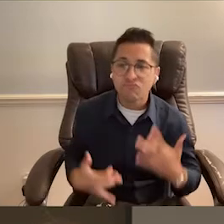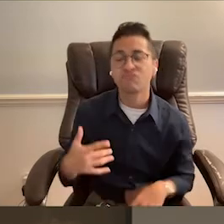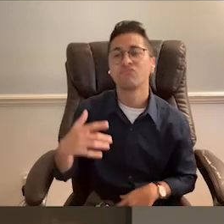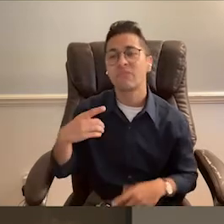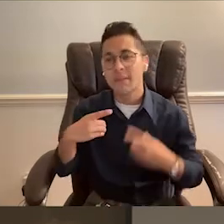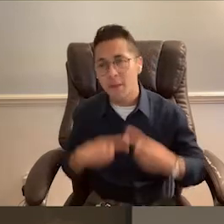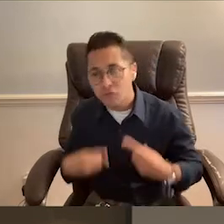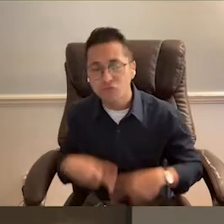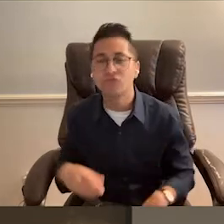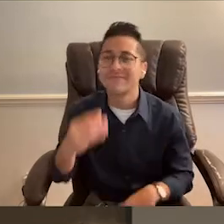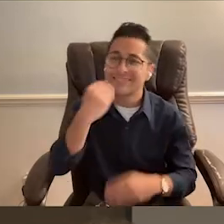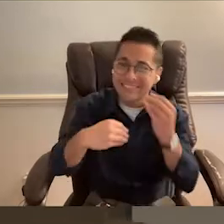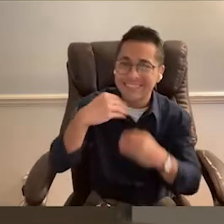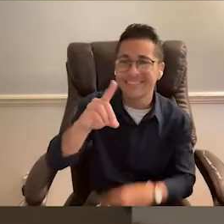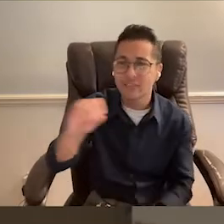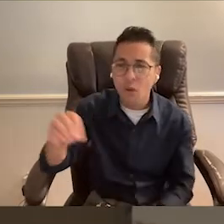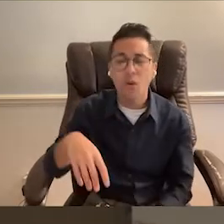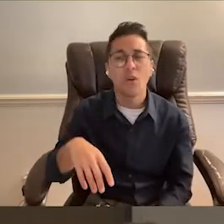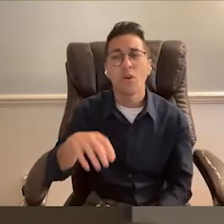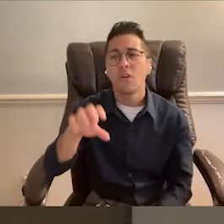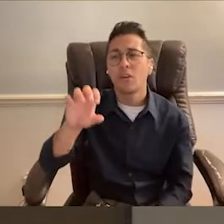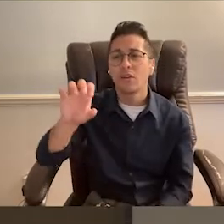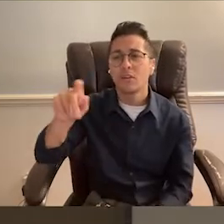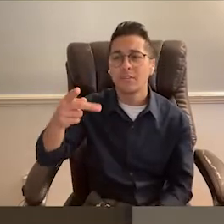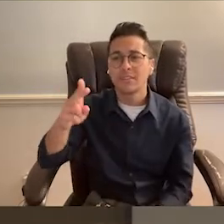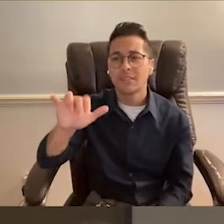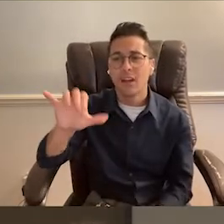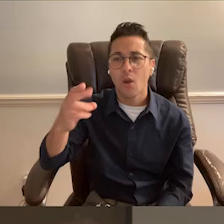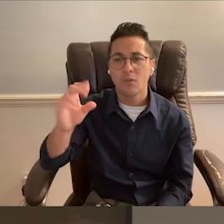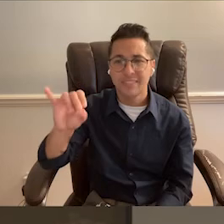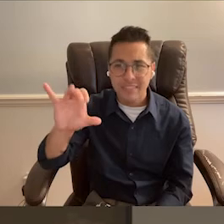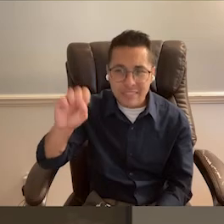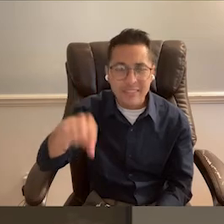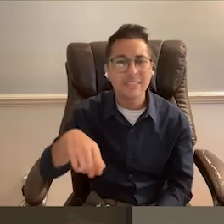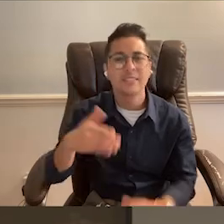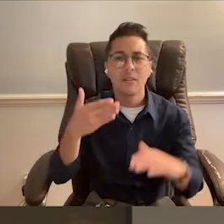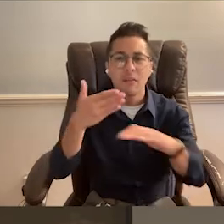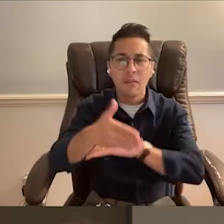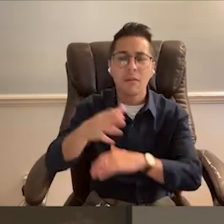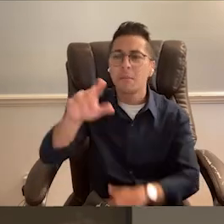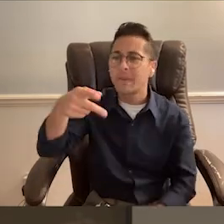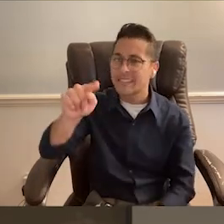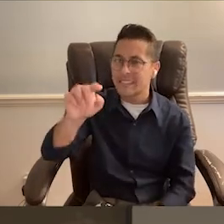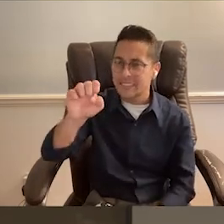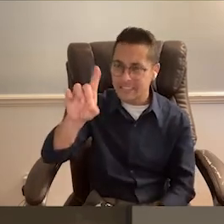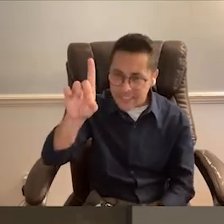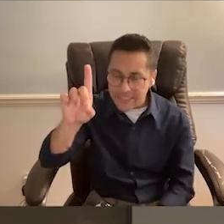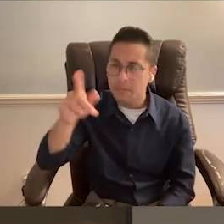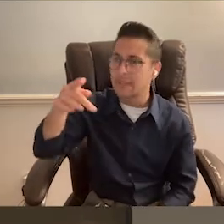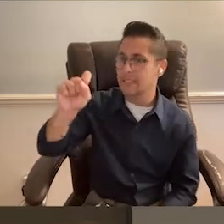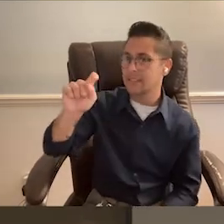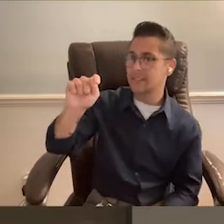That's how I explain it. Anxiety disorders, bipolar disorder, depression, eating disorders, psychosis,